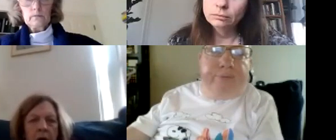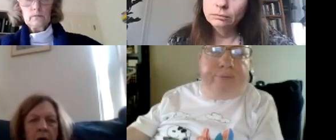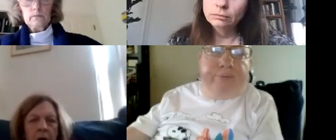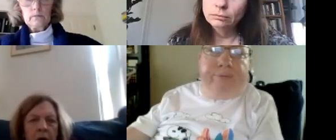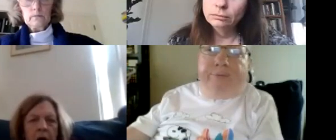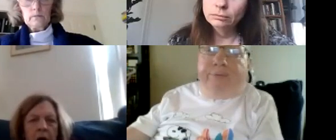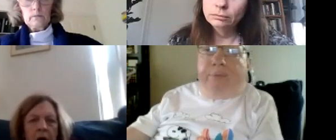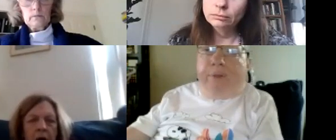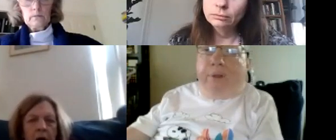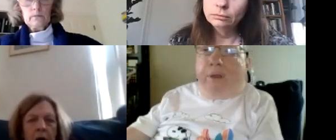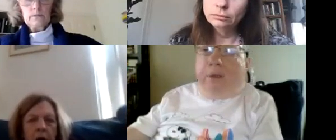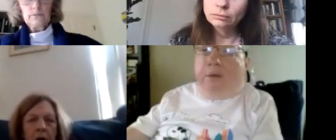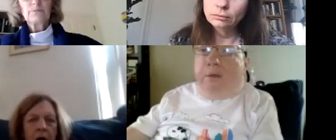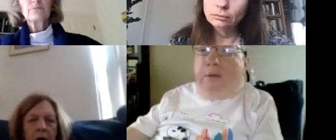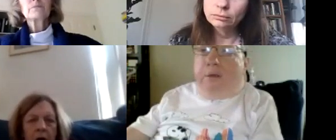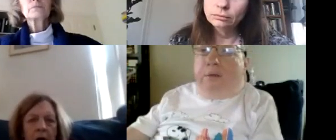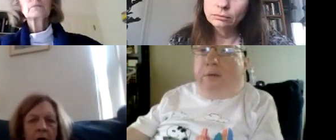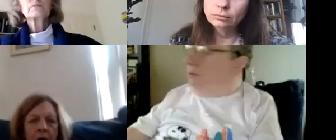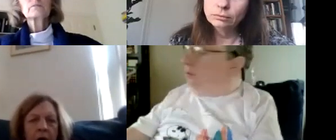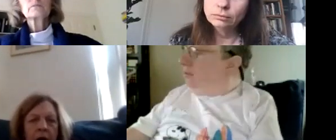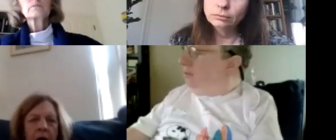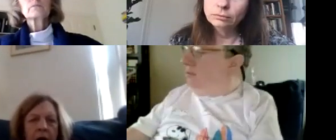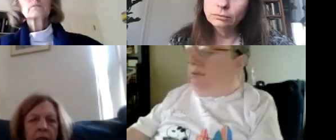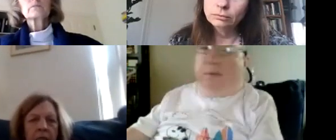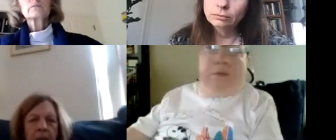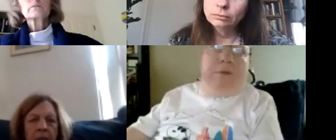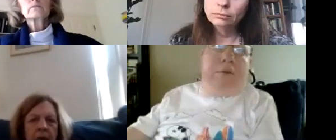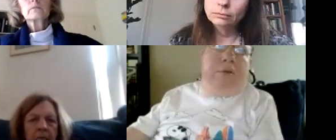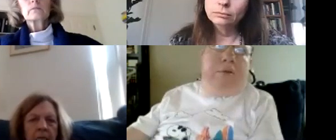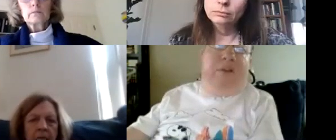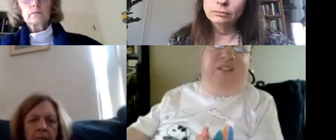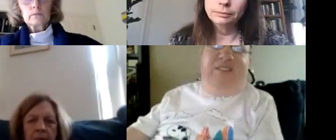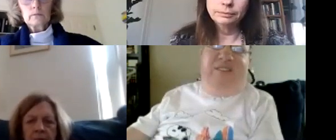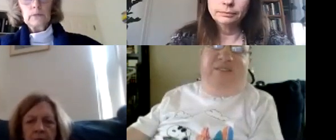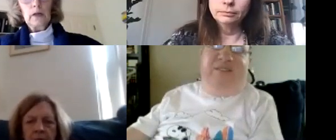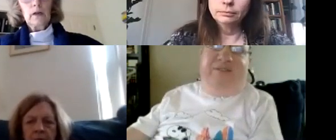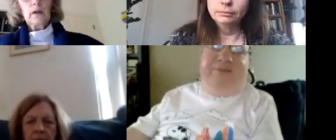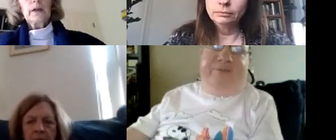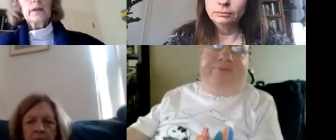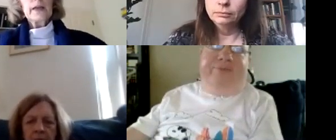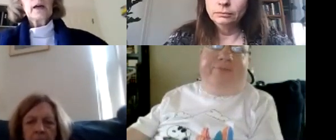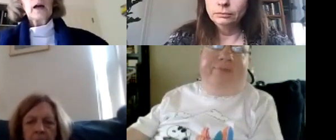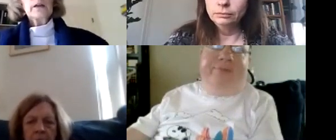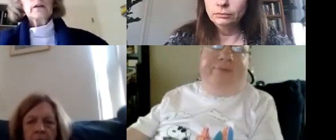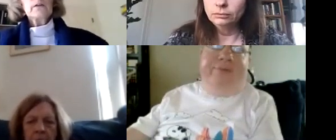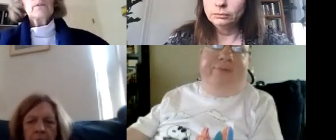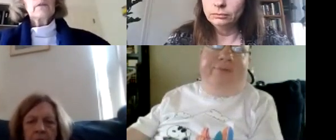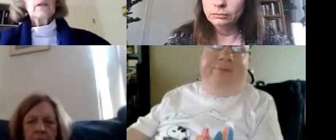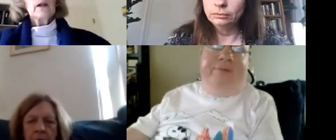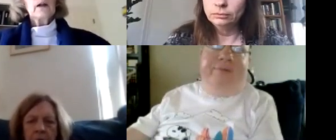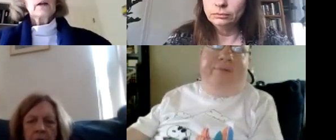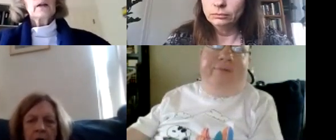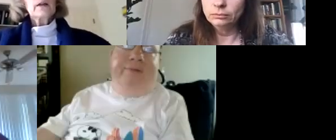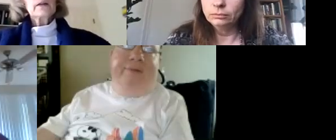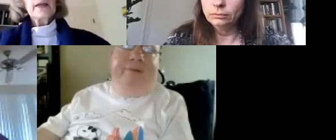question and open up a slide deck at the same time, because there is a phone number and I'm trying to find it.